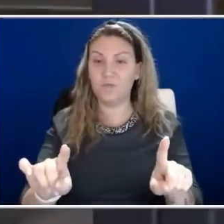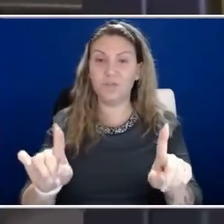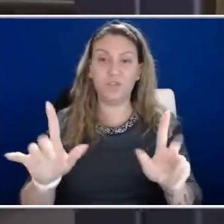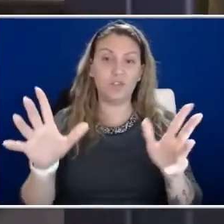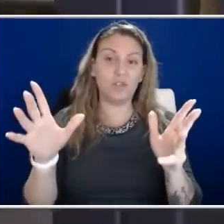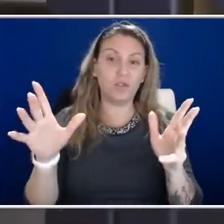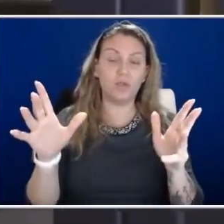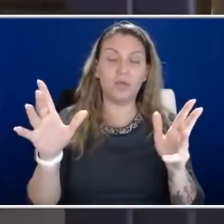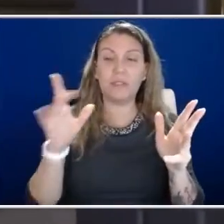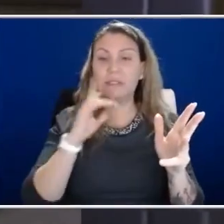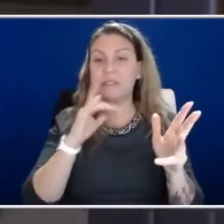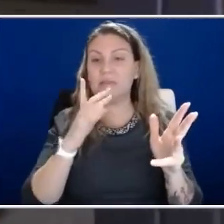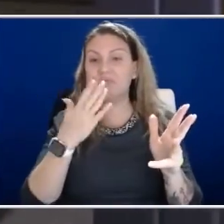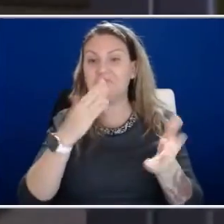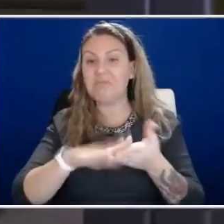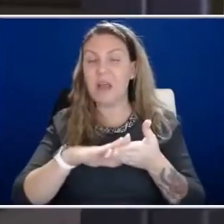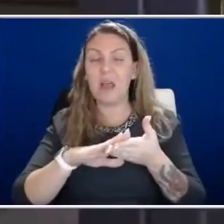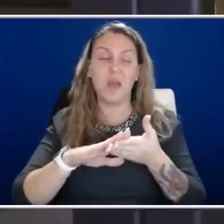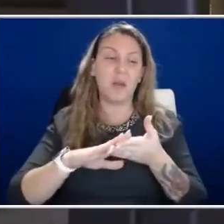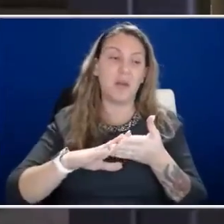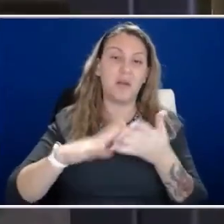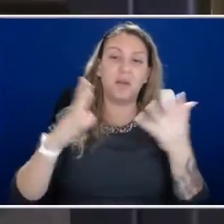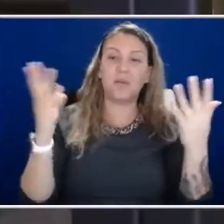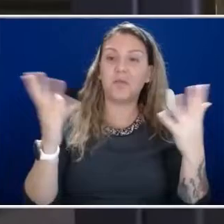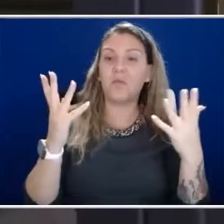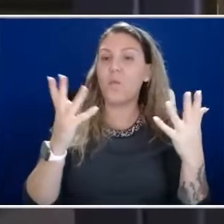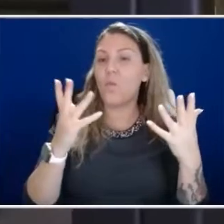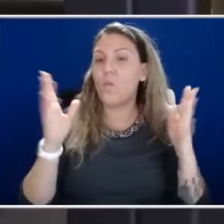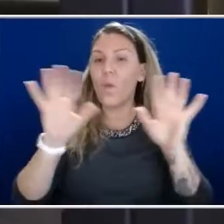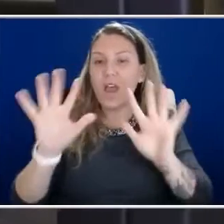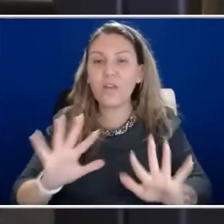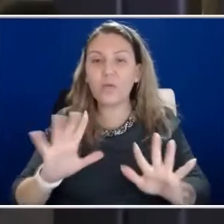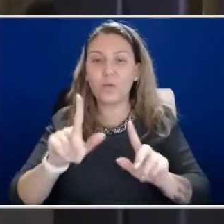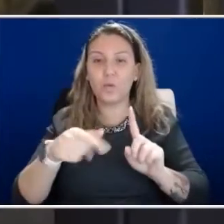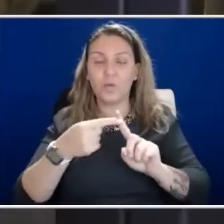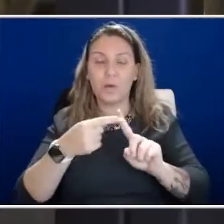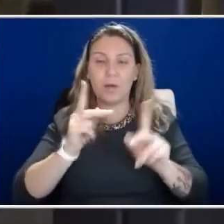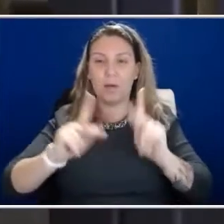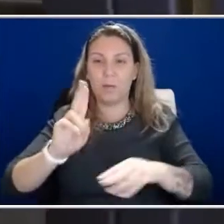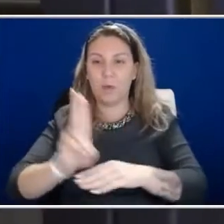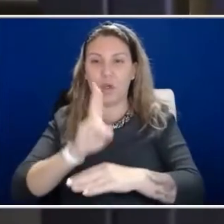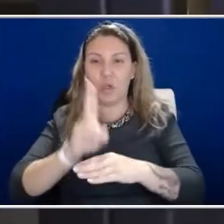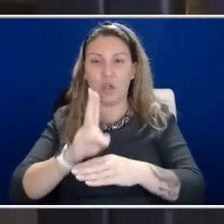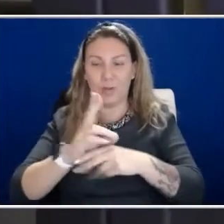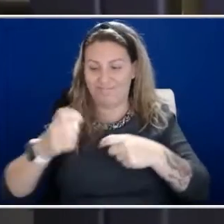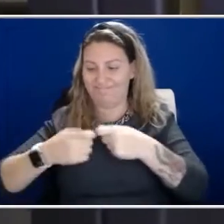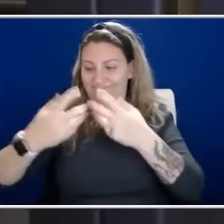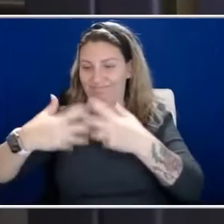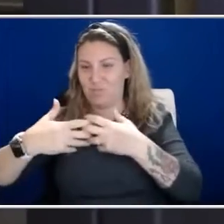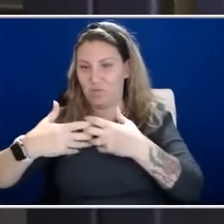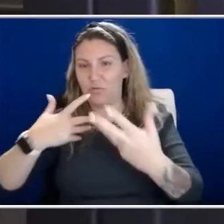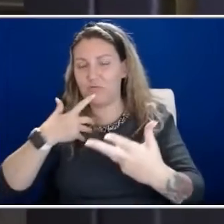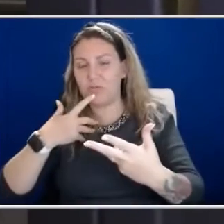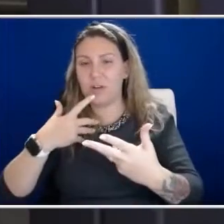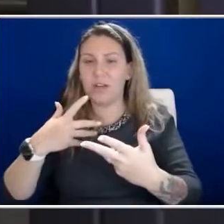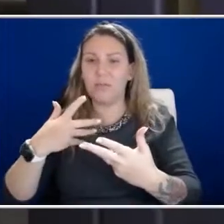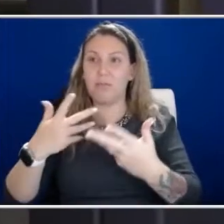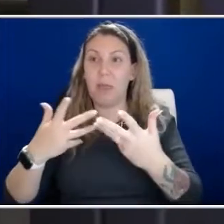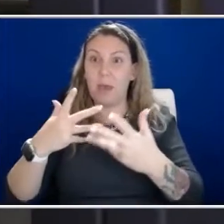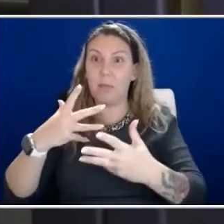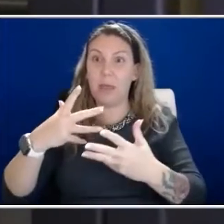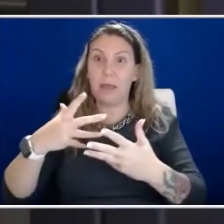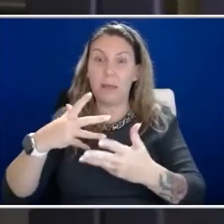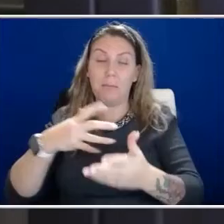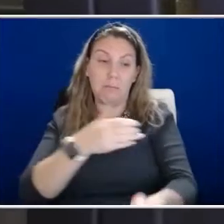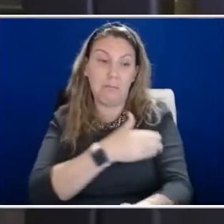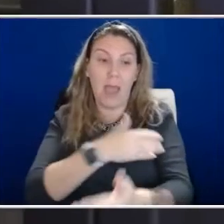use generators when the electricity goes out. And because of where they live, they may keep the generators in a place within